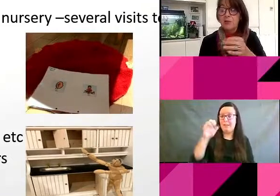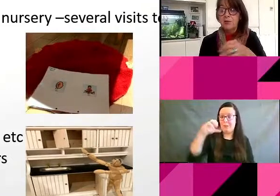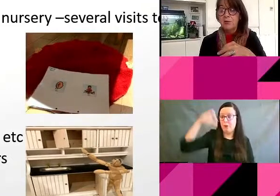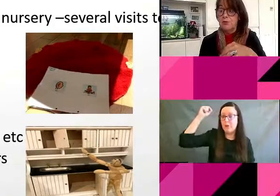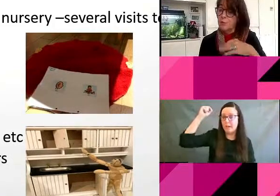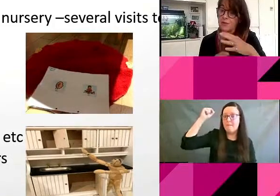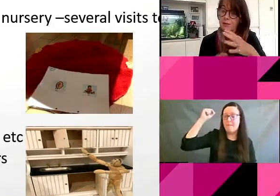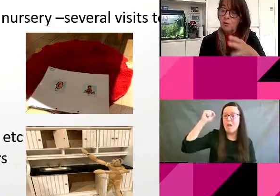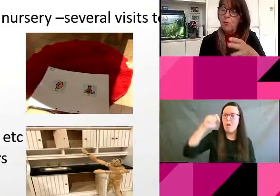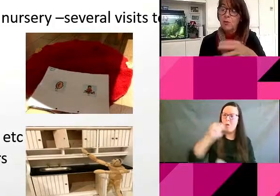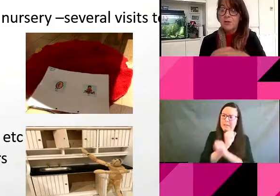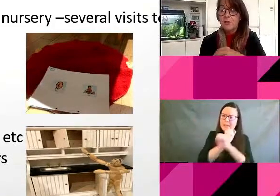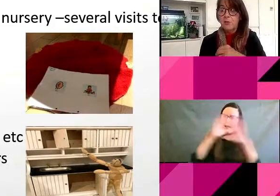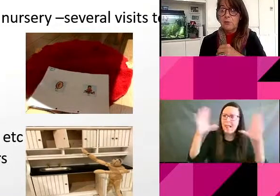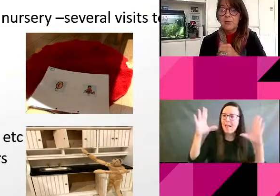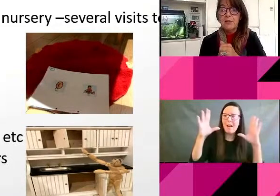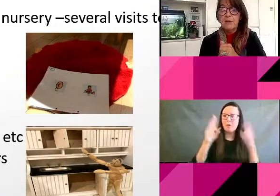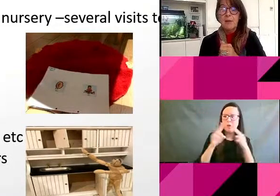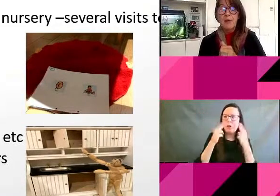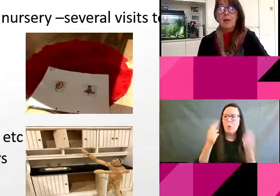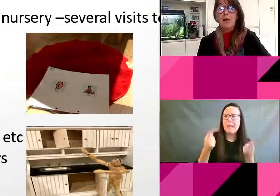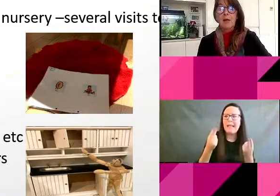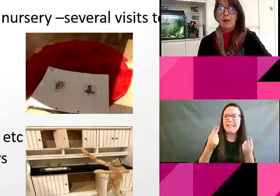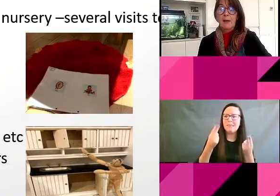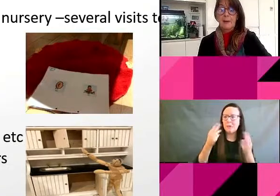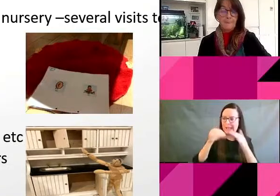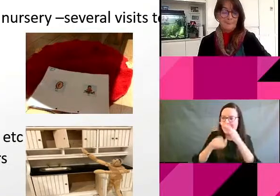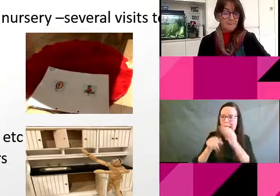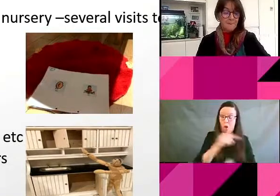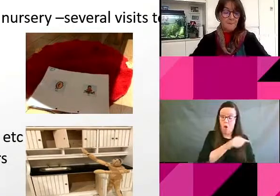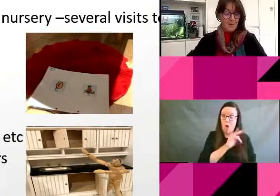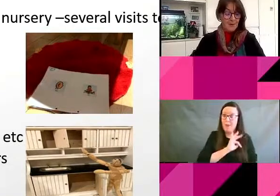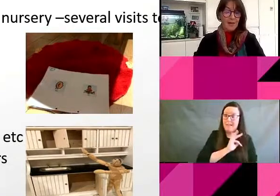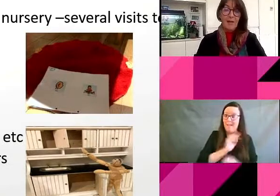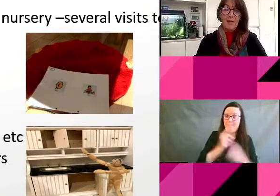need to go to court. She wasn't called to court.